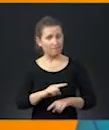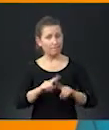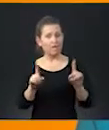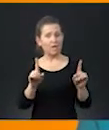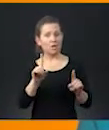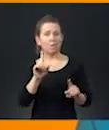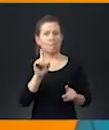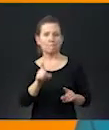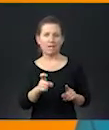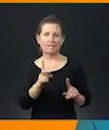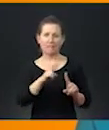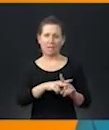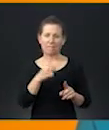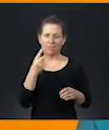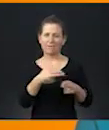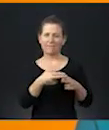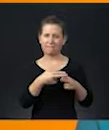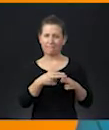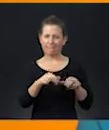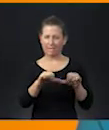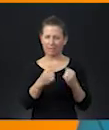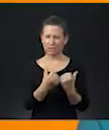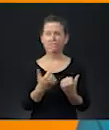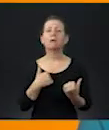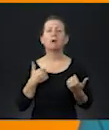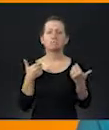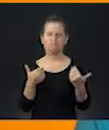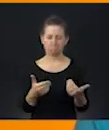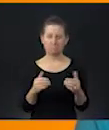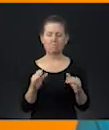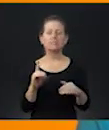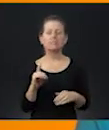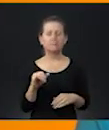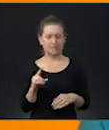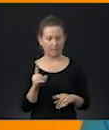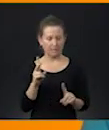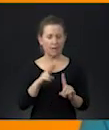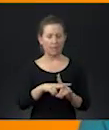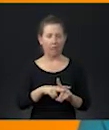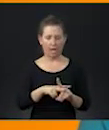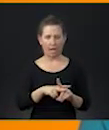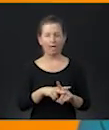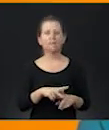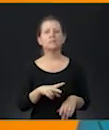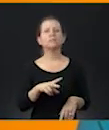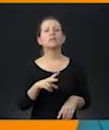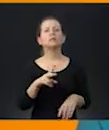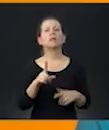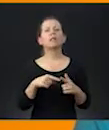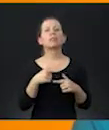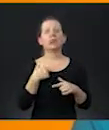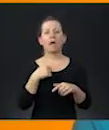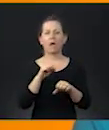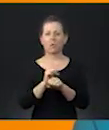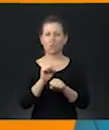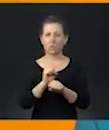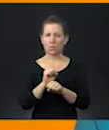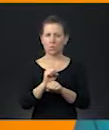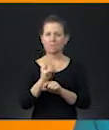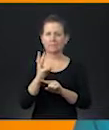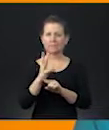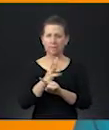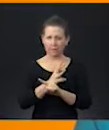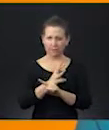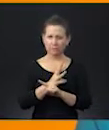apply for a temp agency. And which I did, I applied, and I worked for a